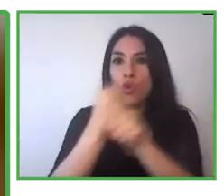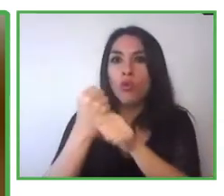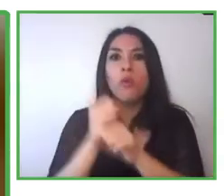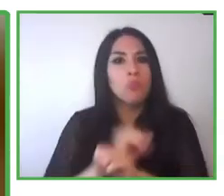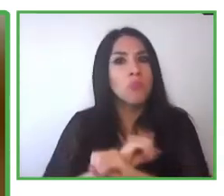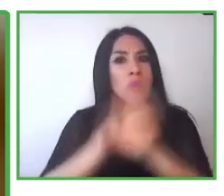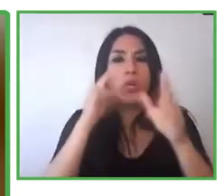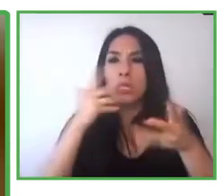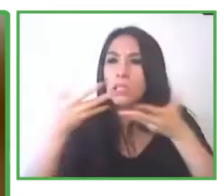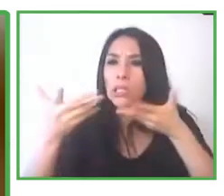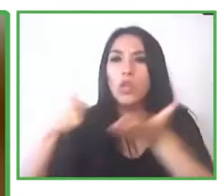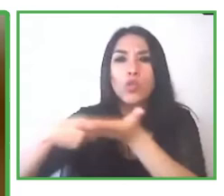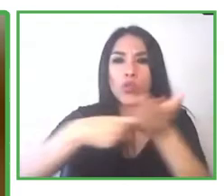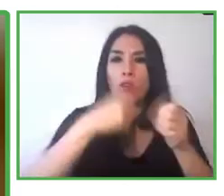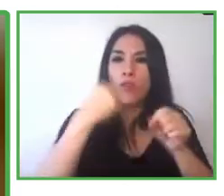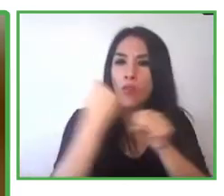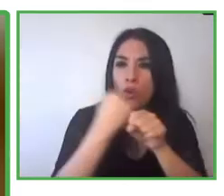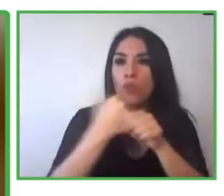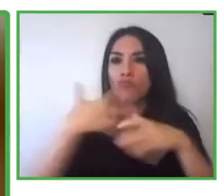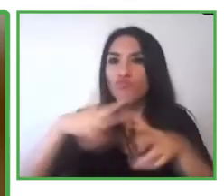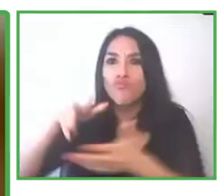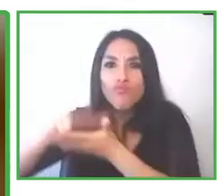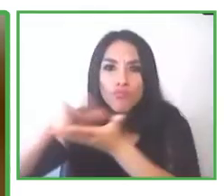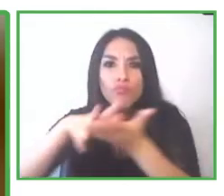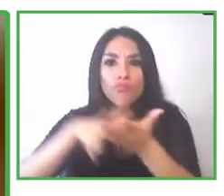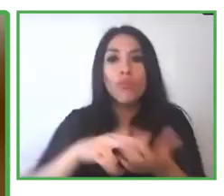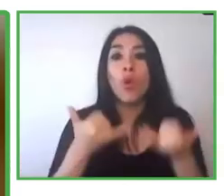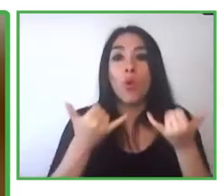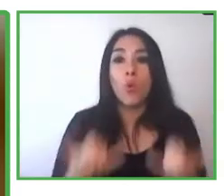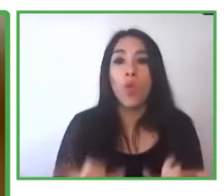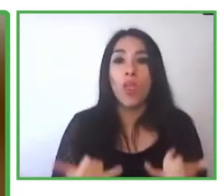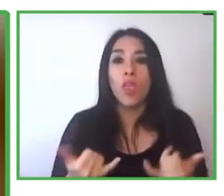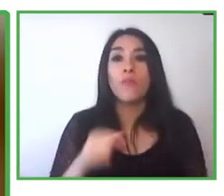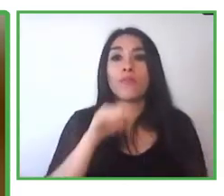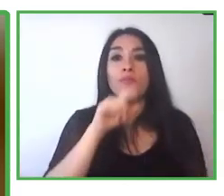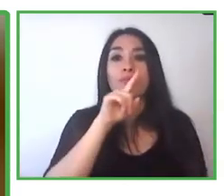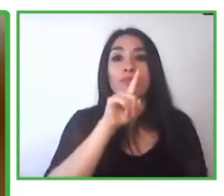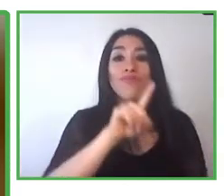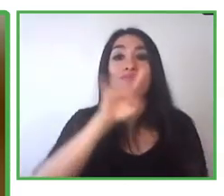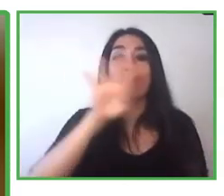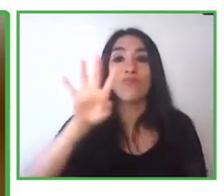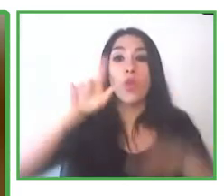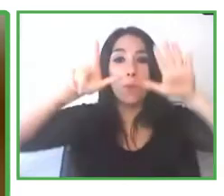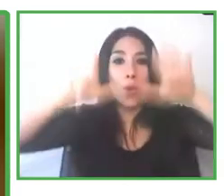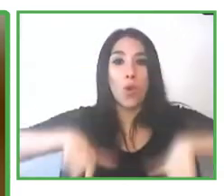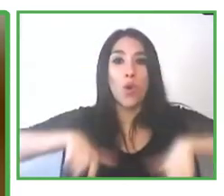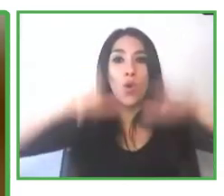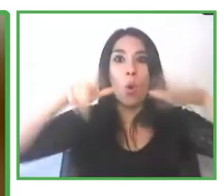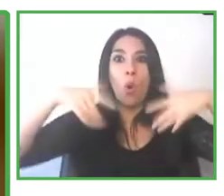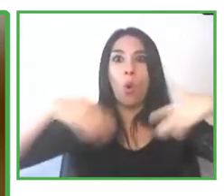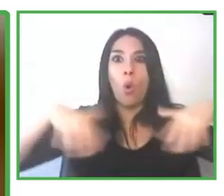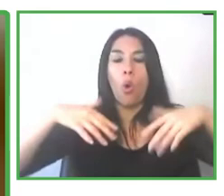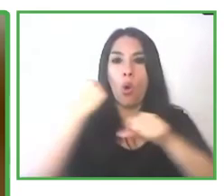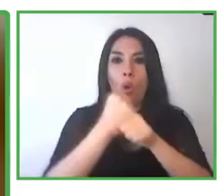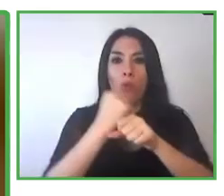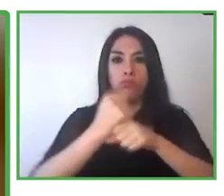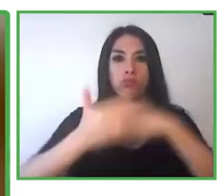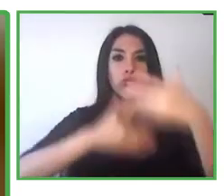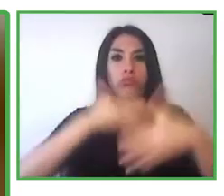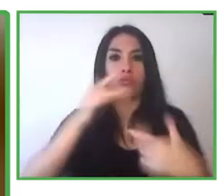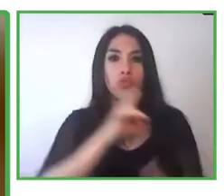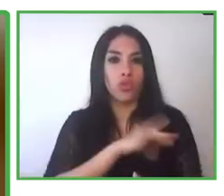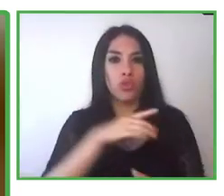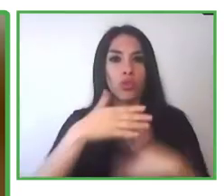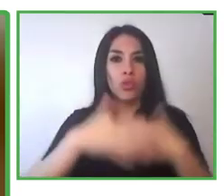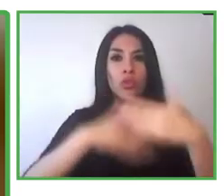and work, finally, the 14th of July this year, we've been able to meet the